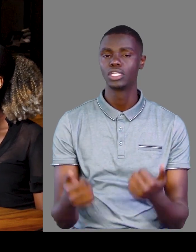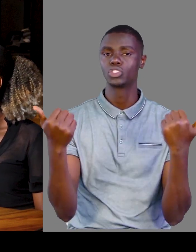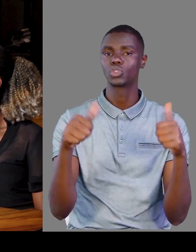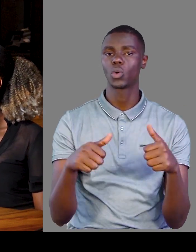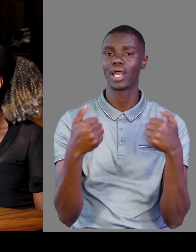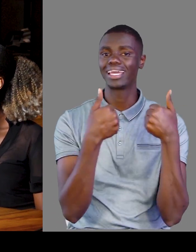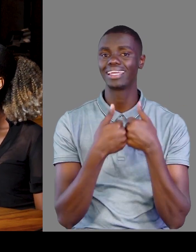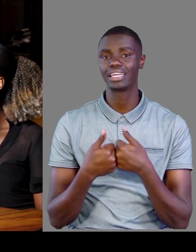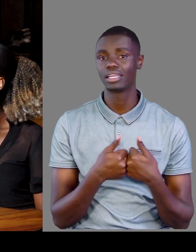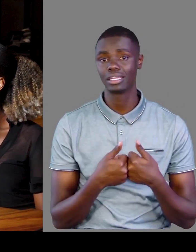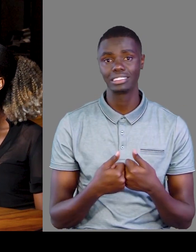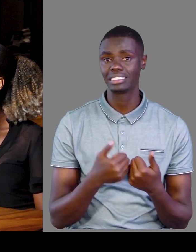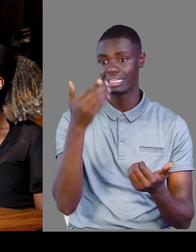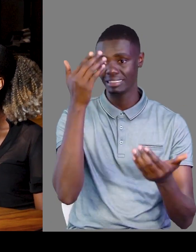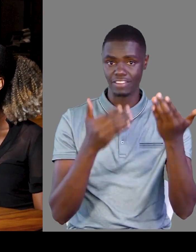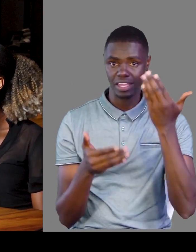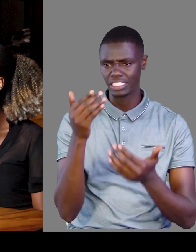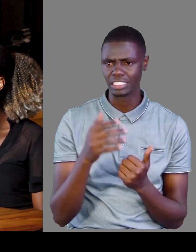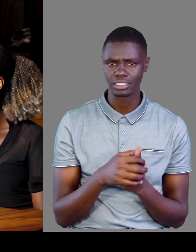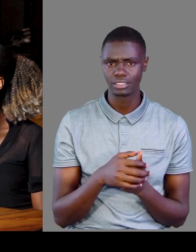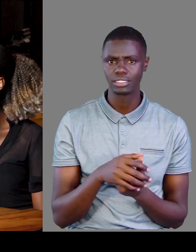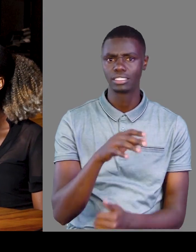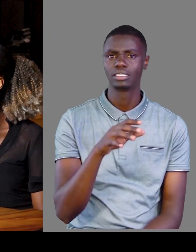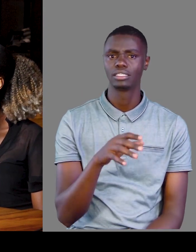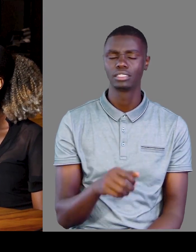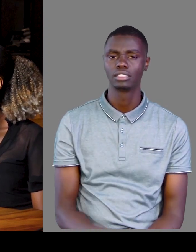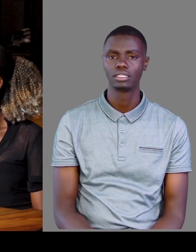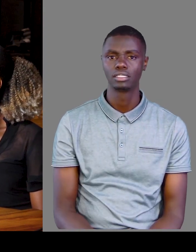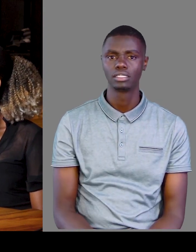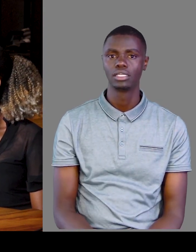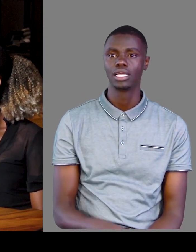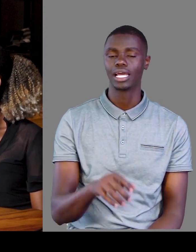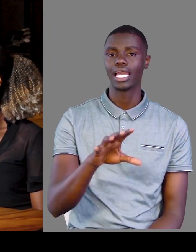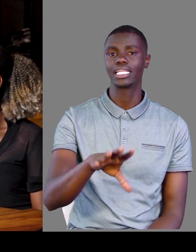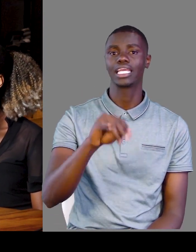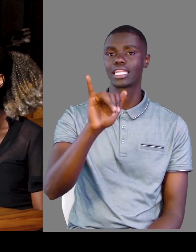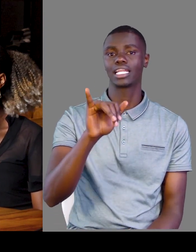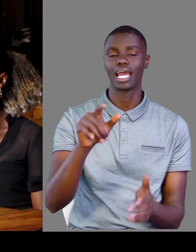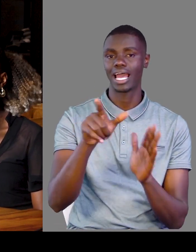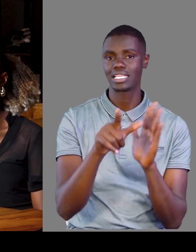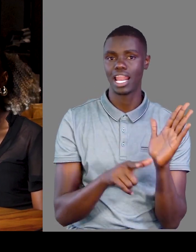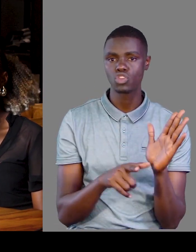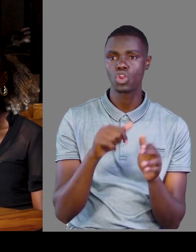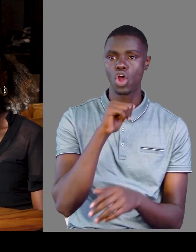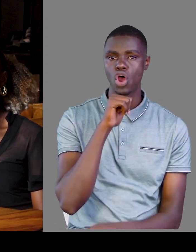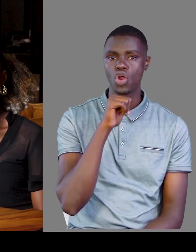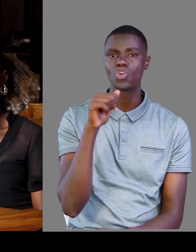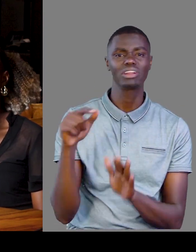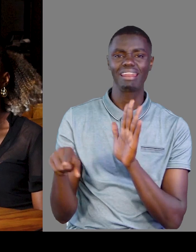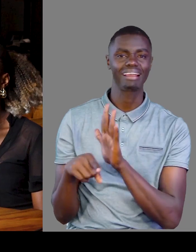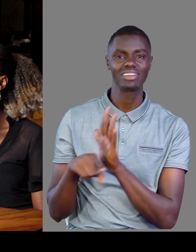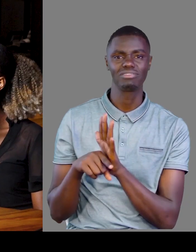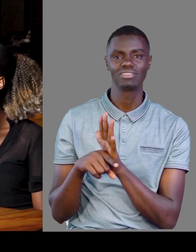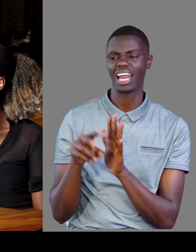So any challenge, if I face it, I take it, this is a lesson. I don't take it as